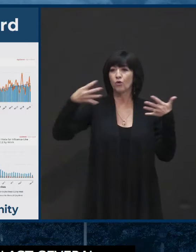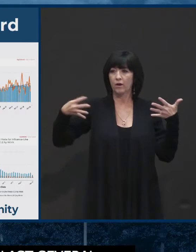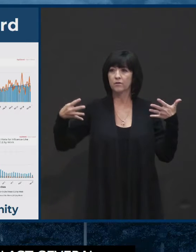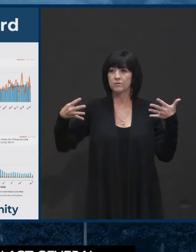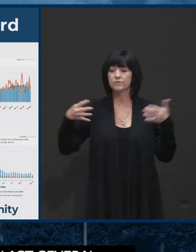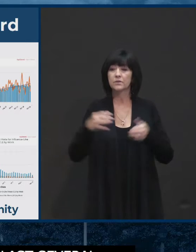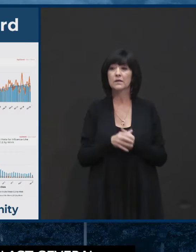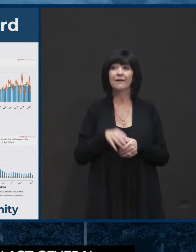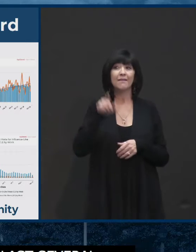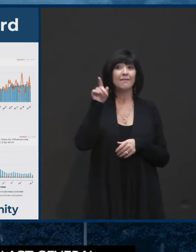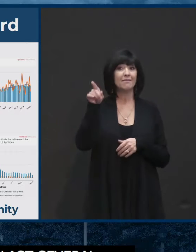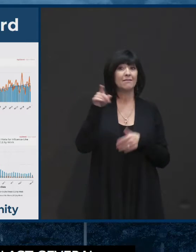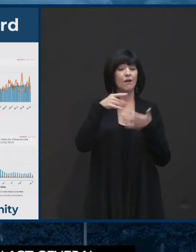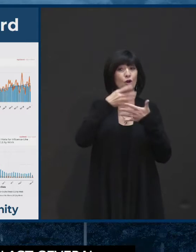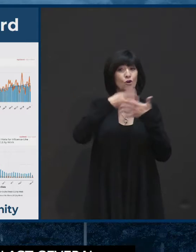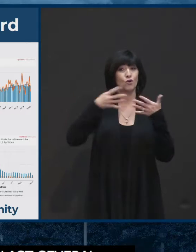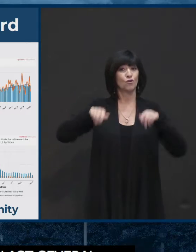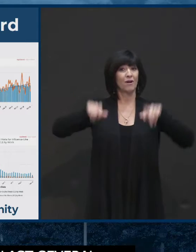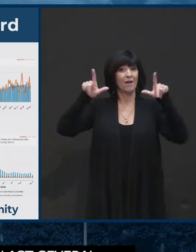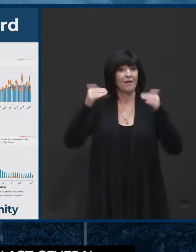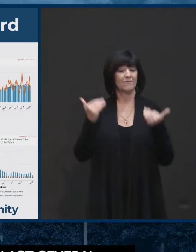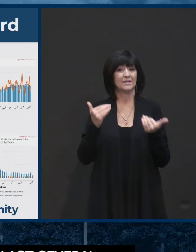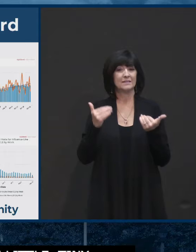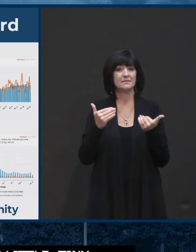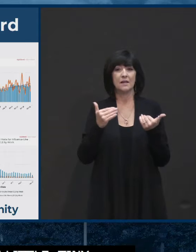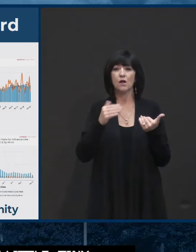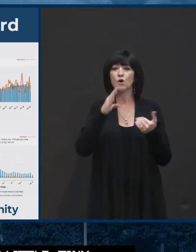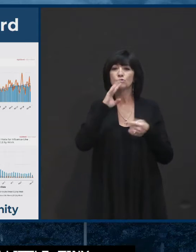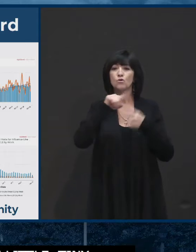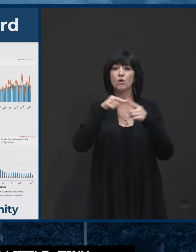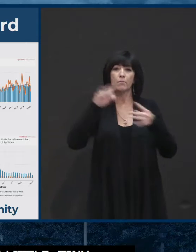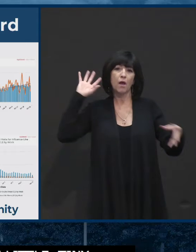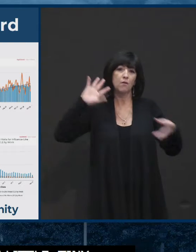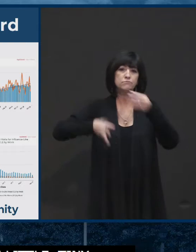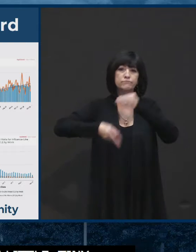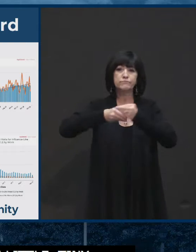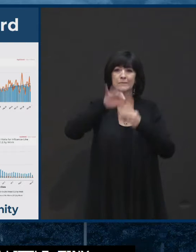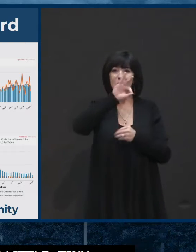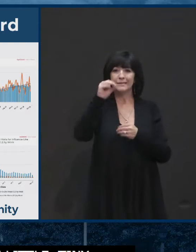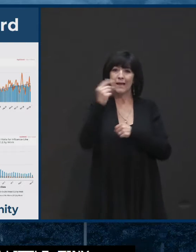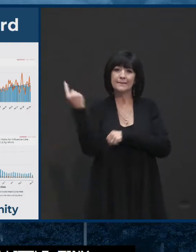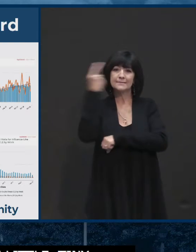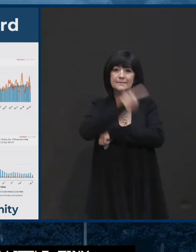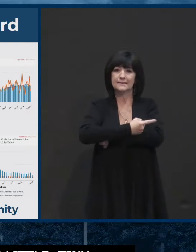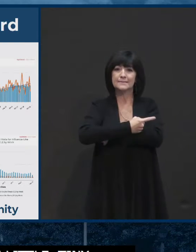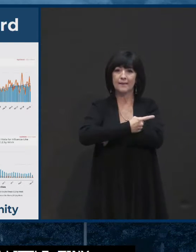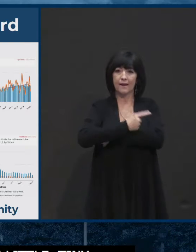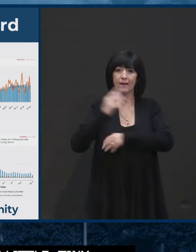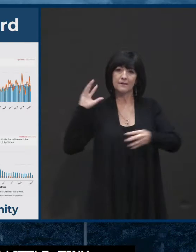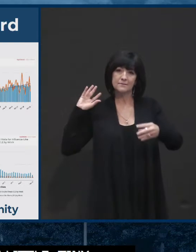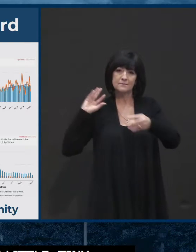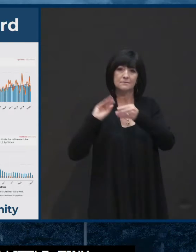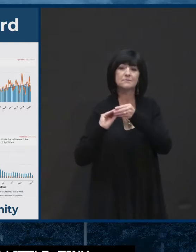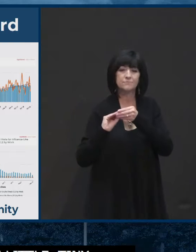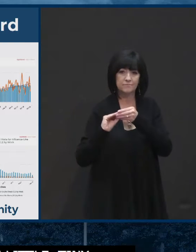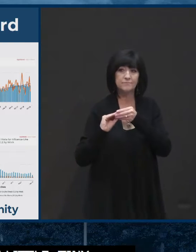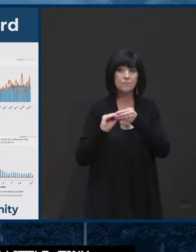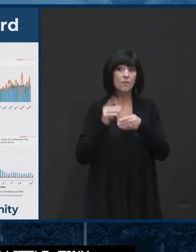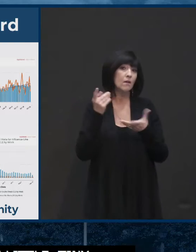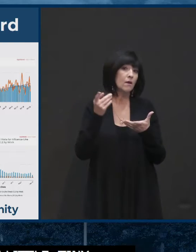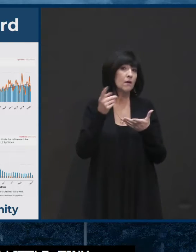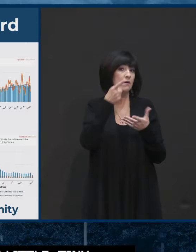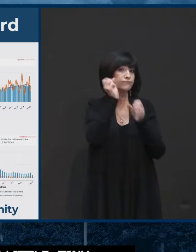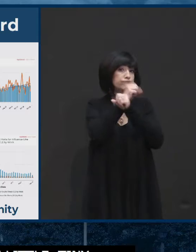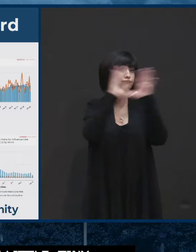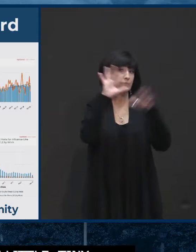we have the 90-day view, and you can see on the top left the run-up in hospitalizations that occurred from the middle of August until